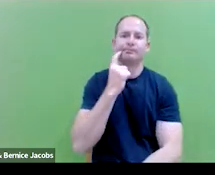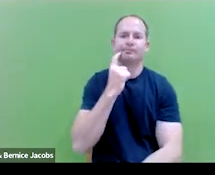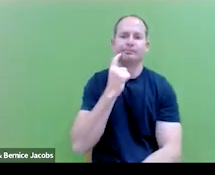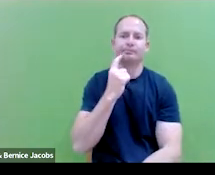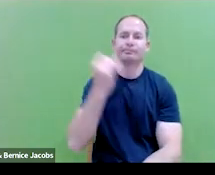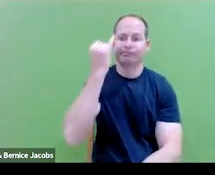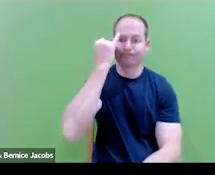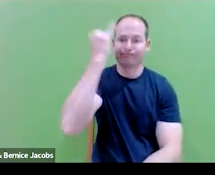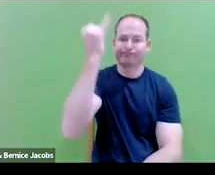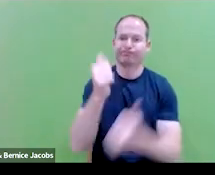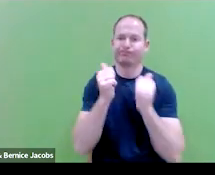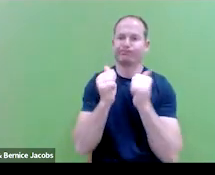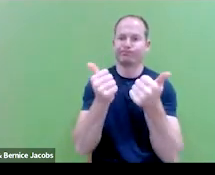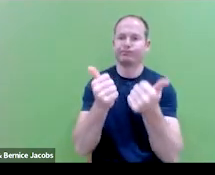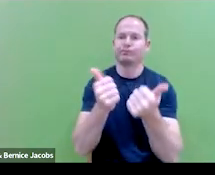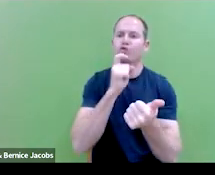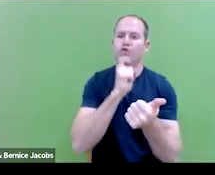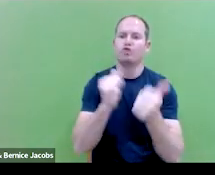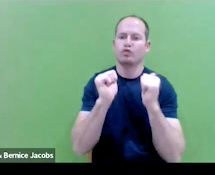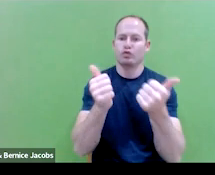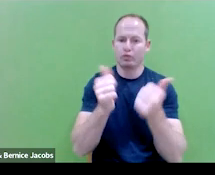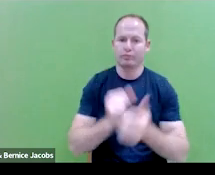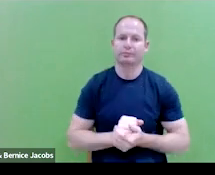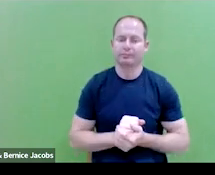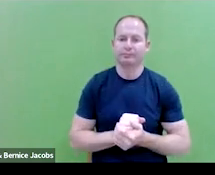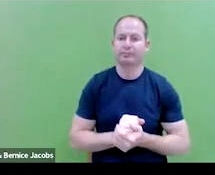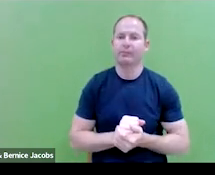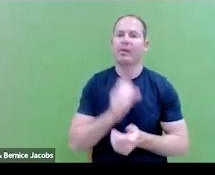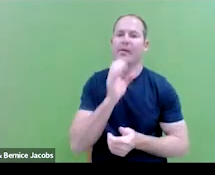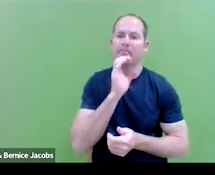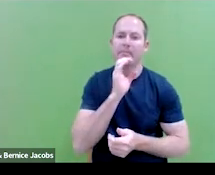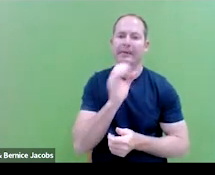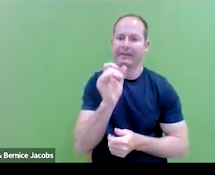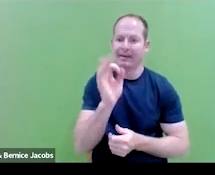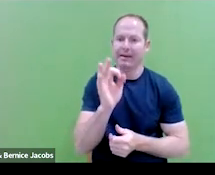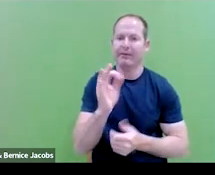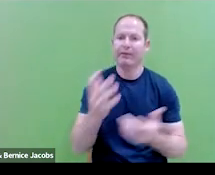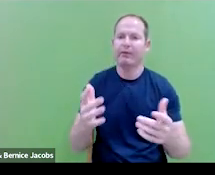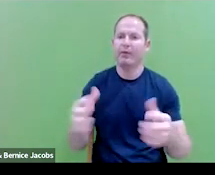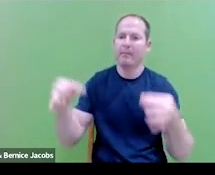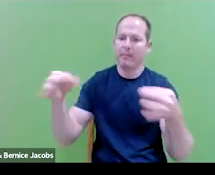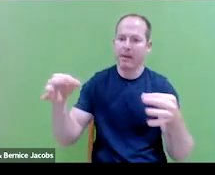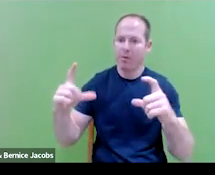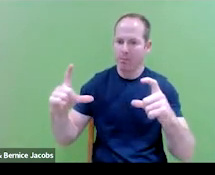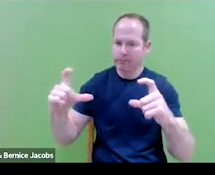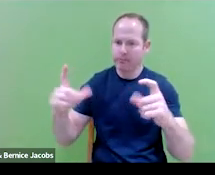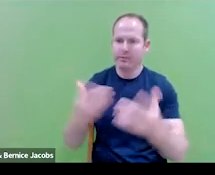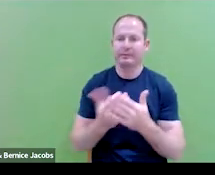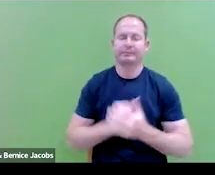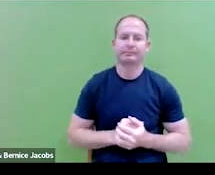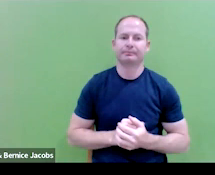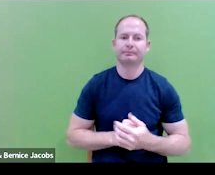intuitive to use. So SnapScan is a good example in terms of principle 3. Principle